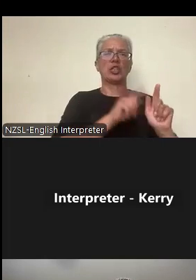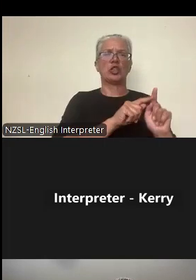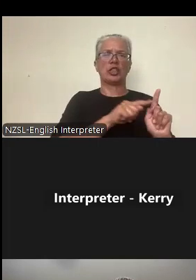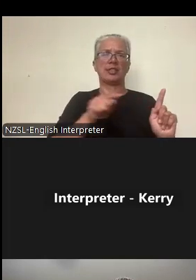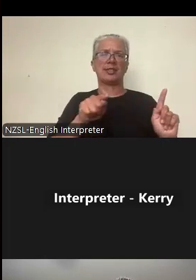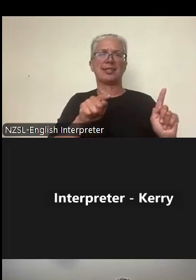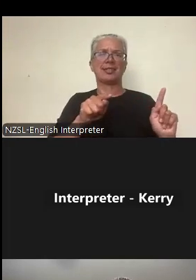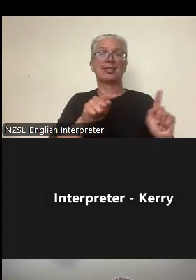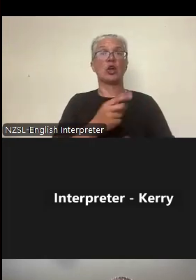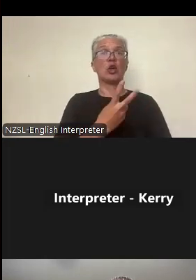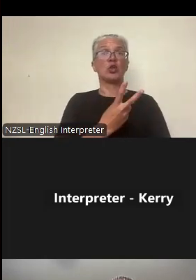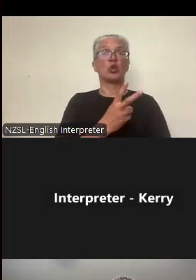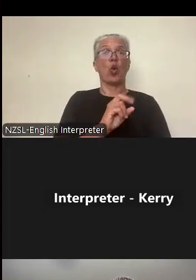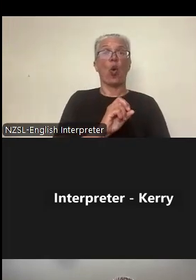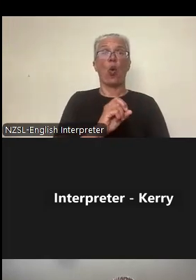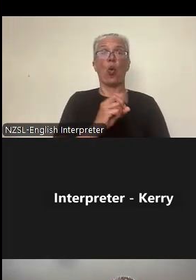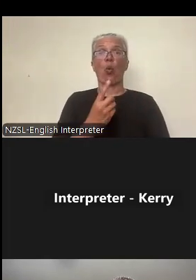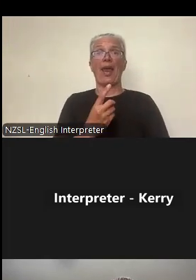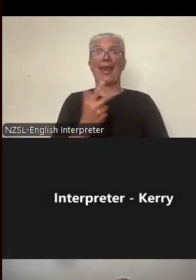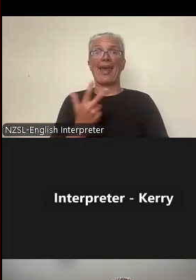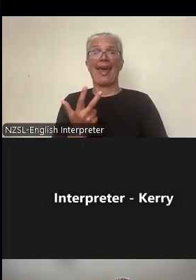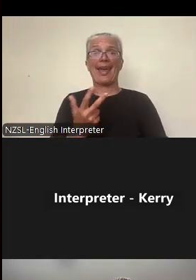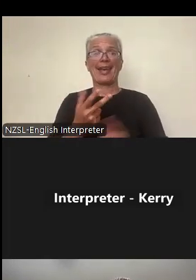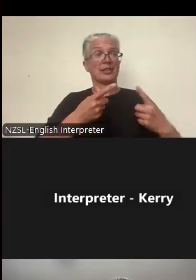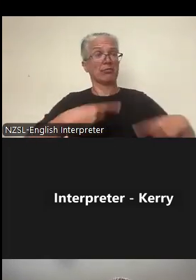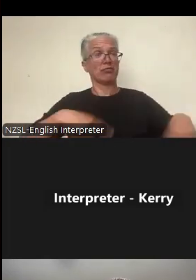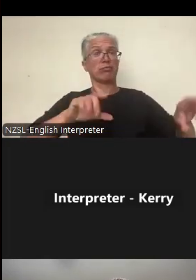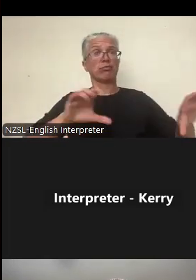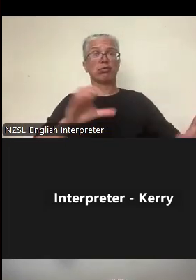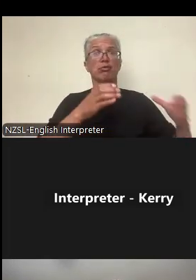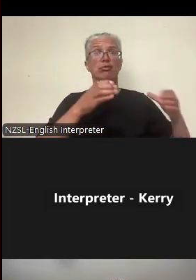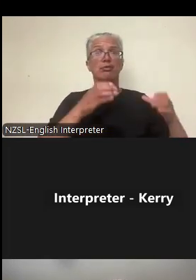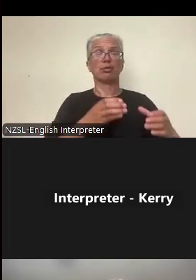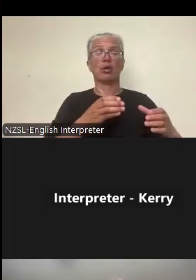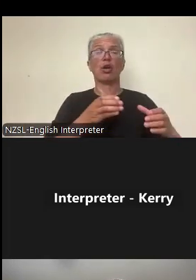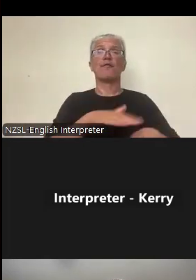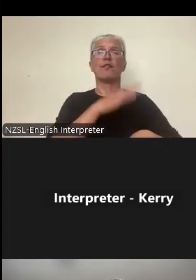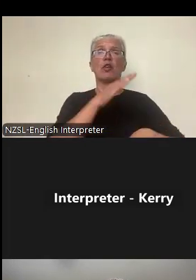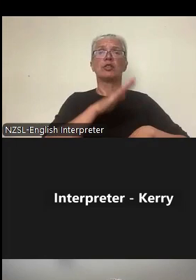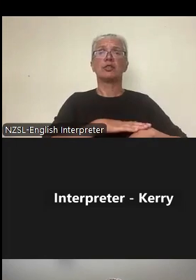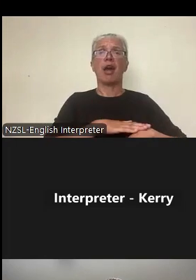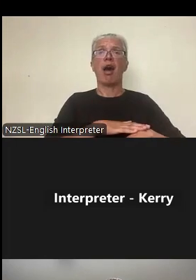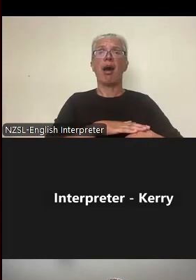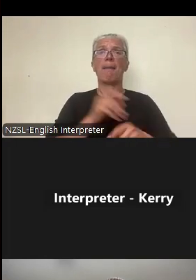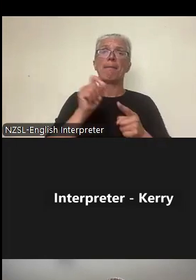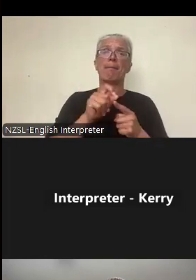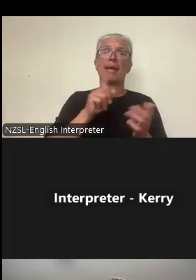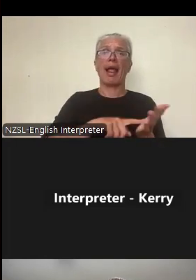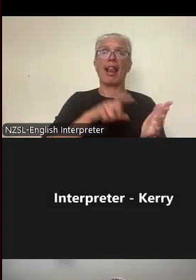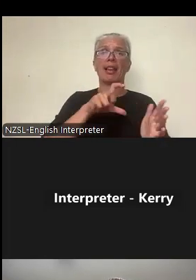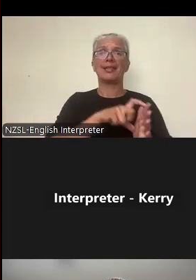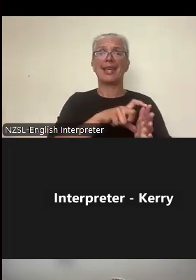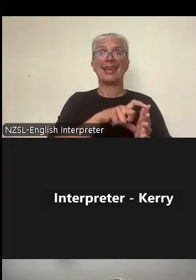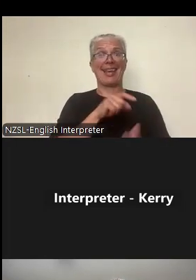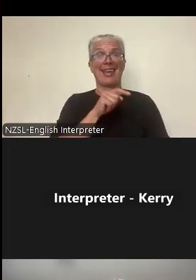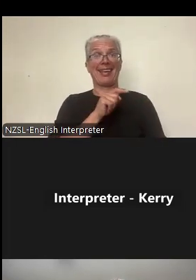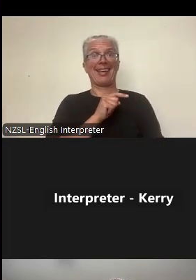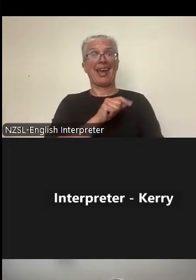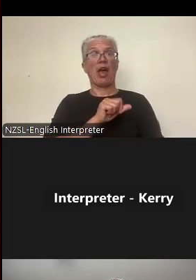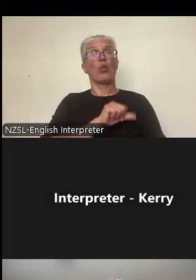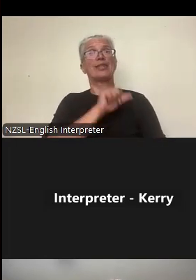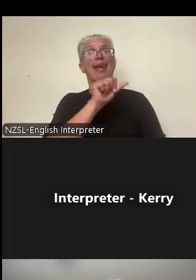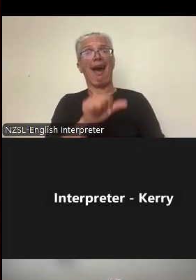2018, and we were all together for our first session of PLD. This was after we had